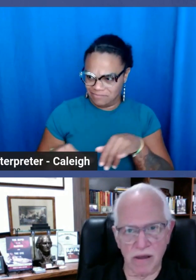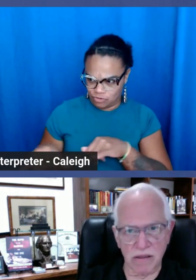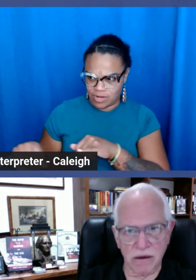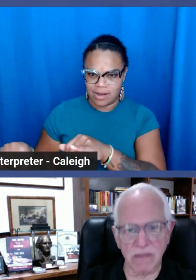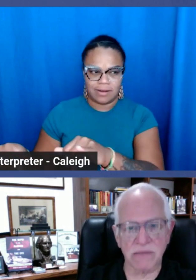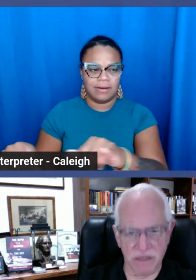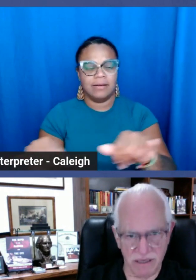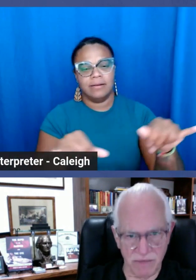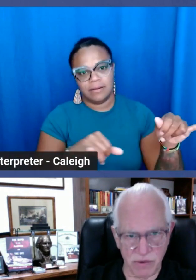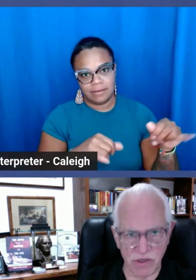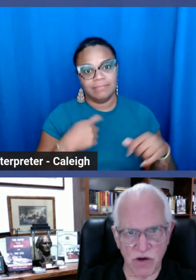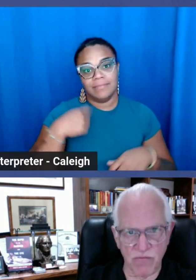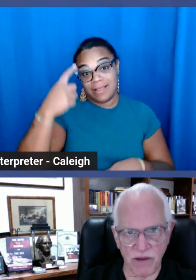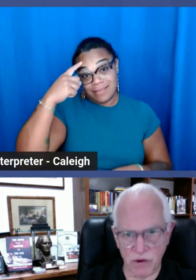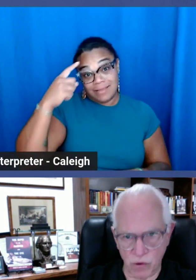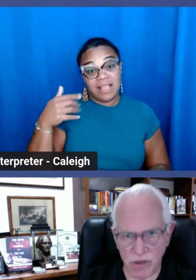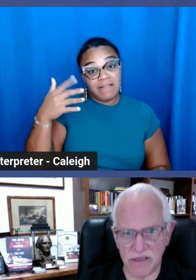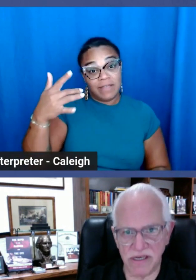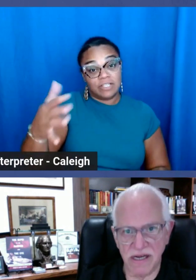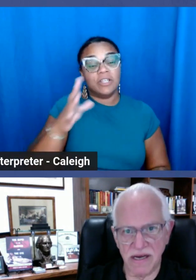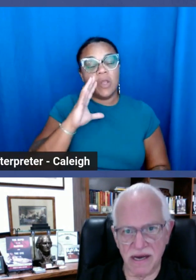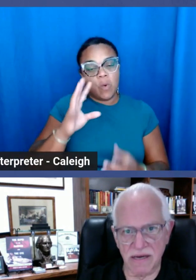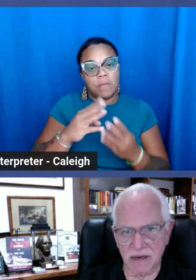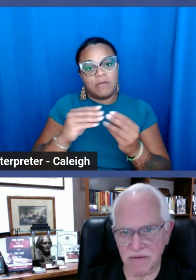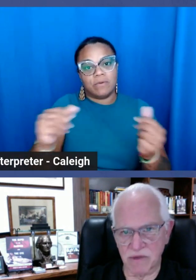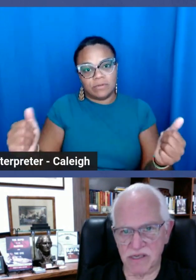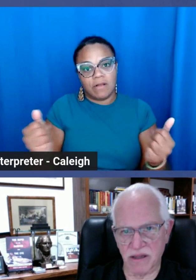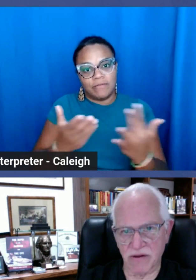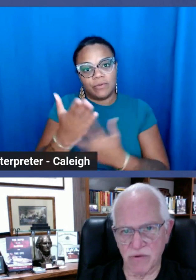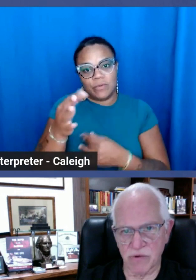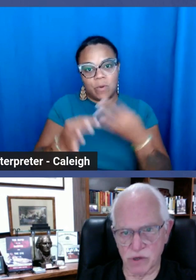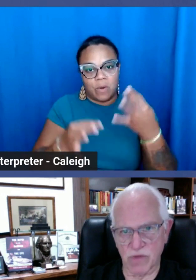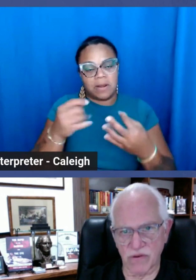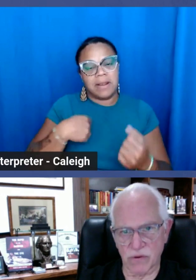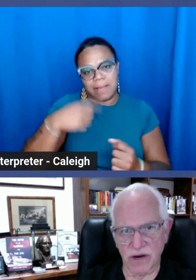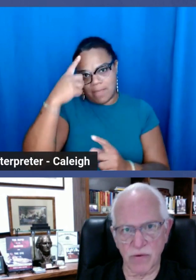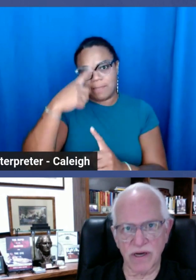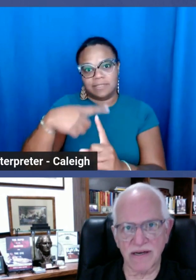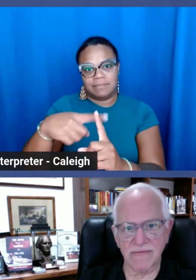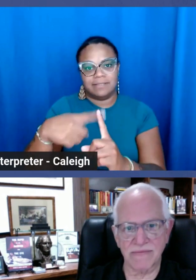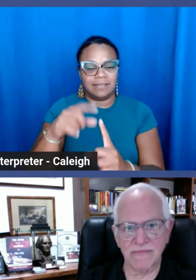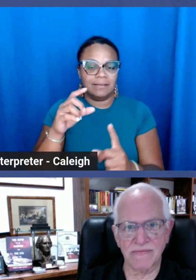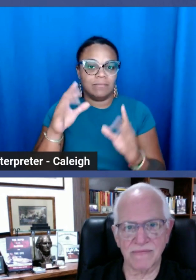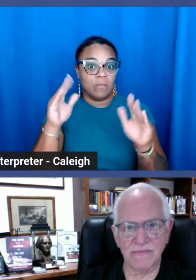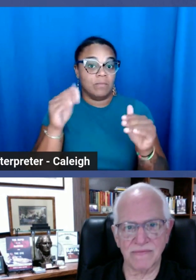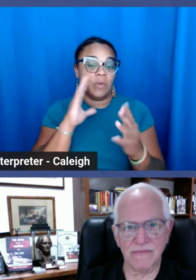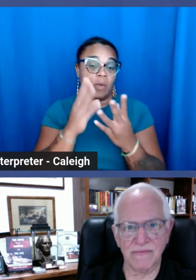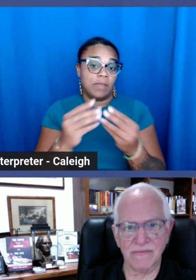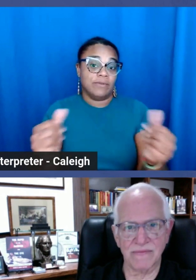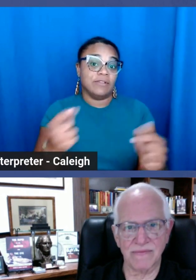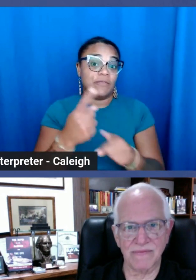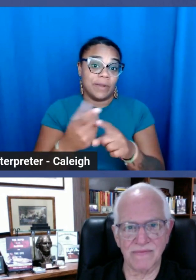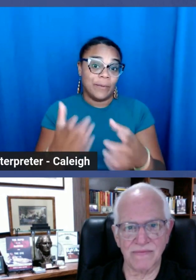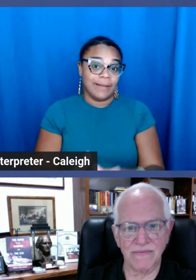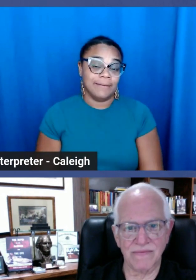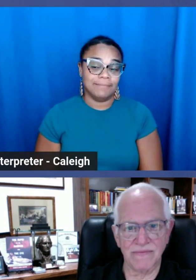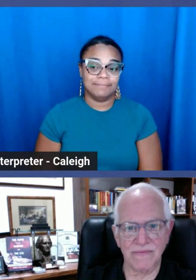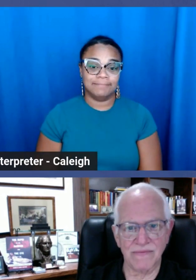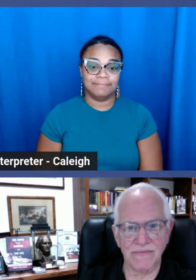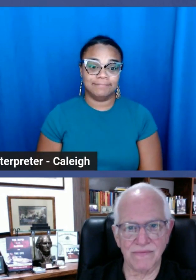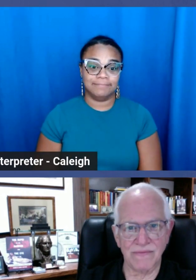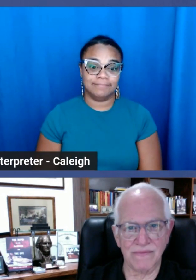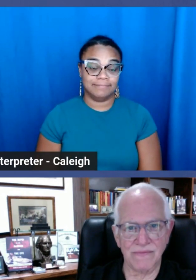will ultimately be resolved by the courts, and I'm optimistic that they'll be resolved in the right way. Do you